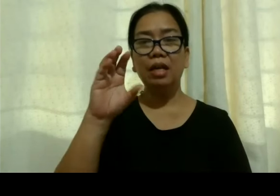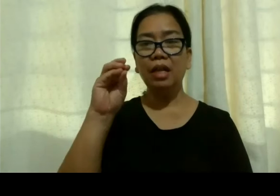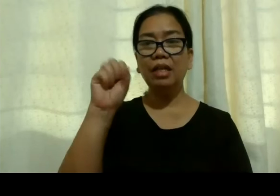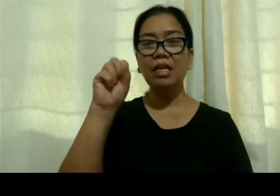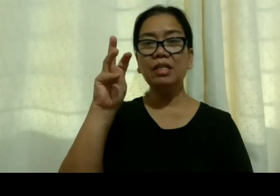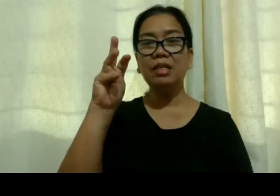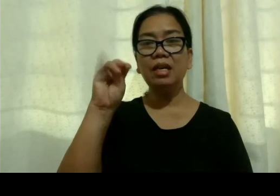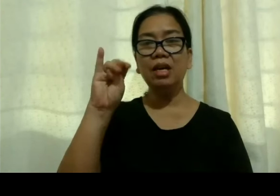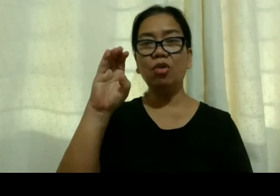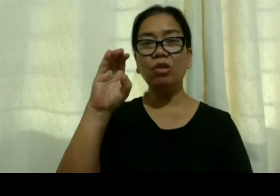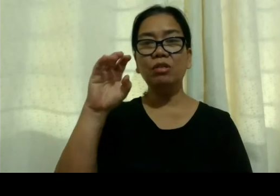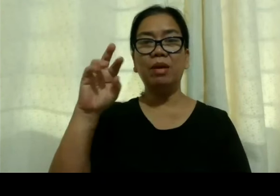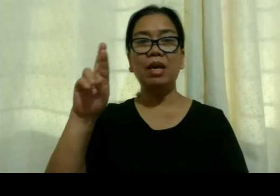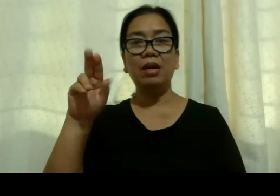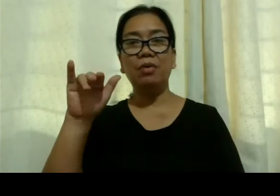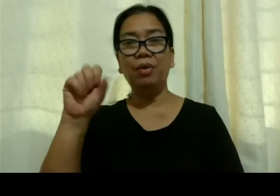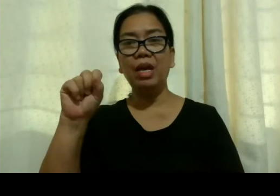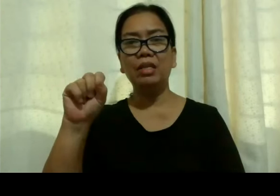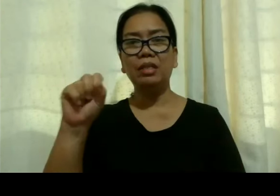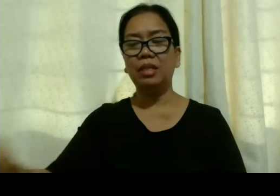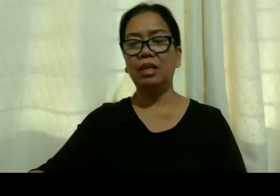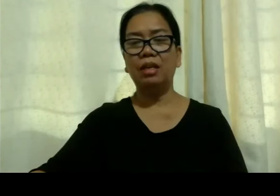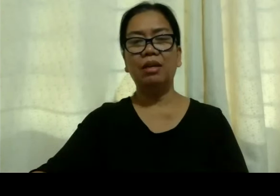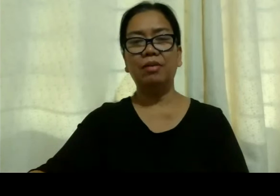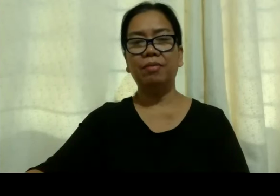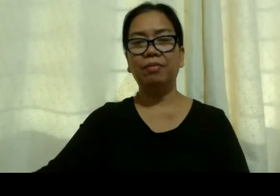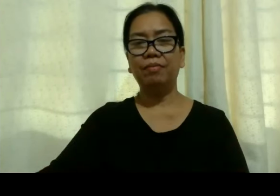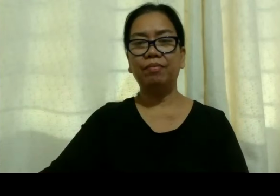Yes, that is the cosmic rays.